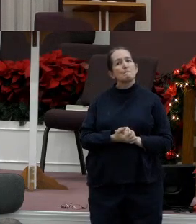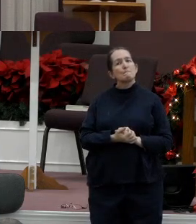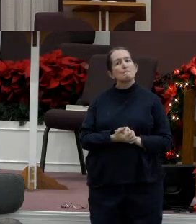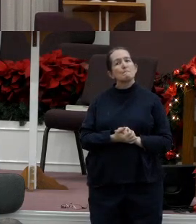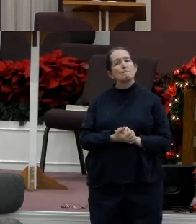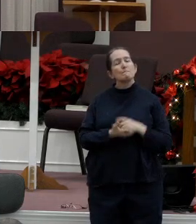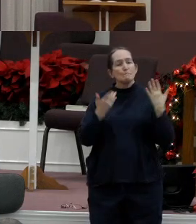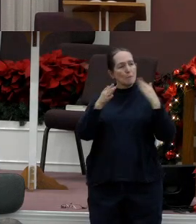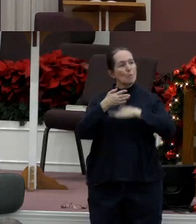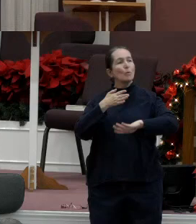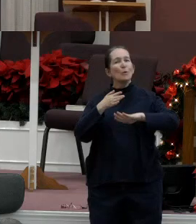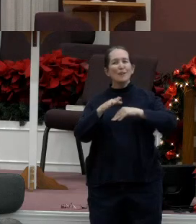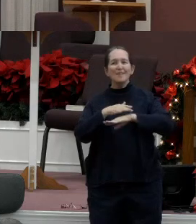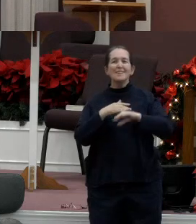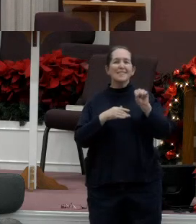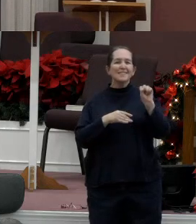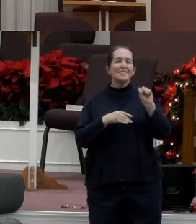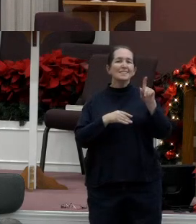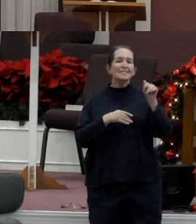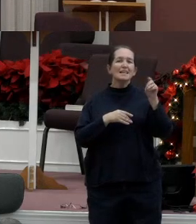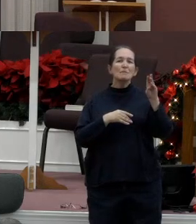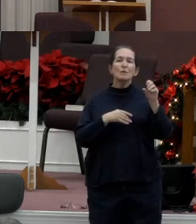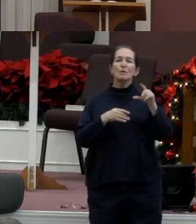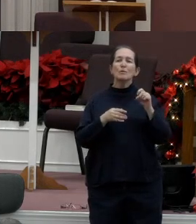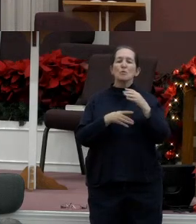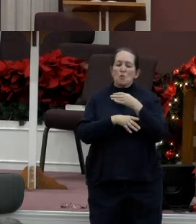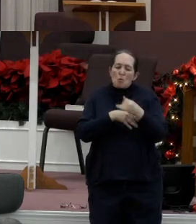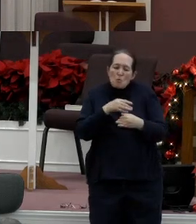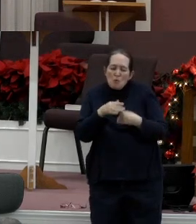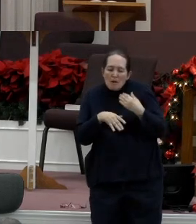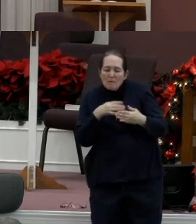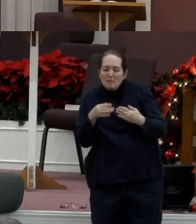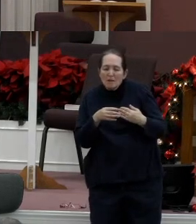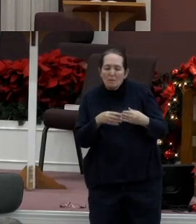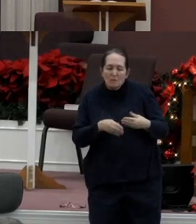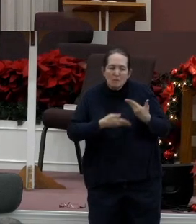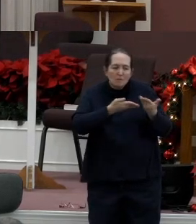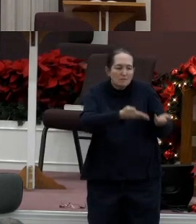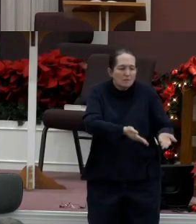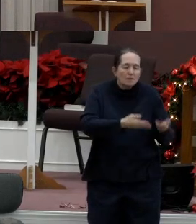born in a stable, wrapped in cloths and laid in a manger.